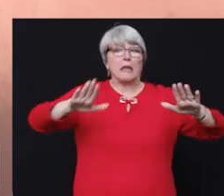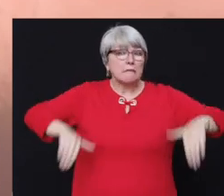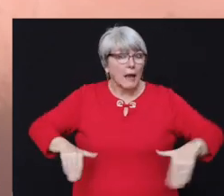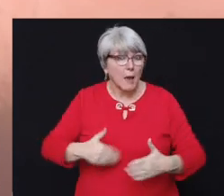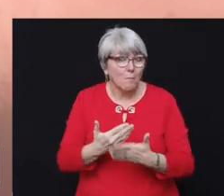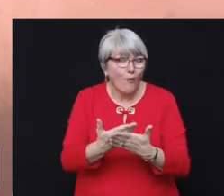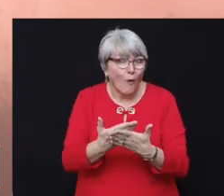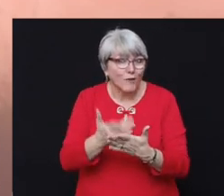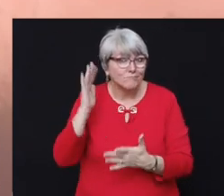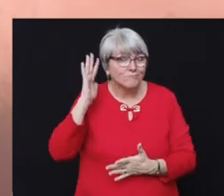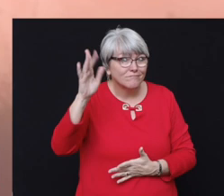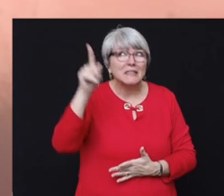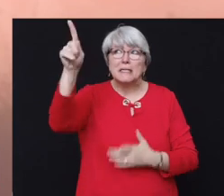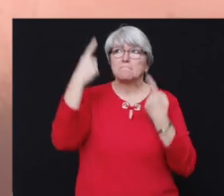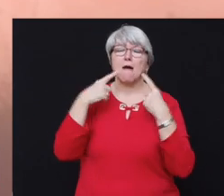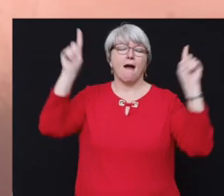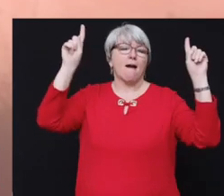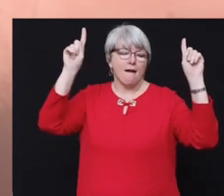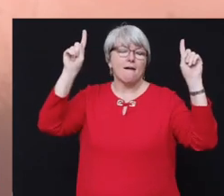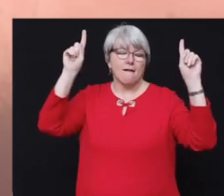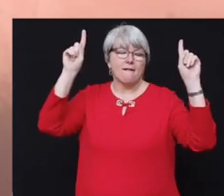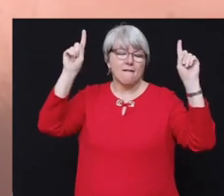unborn, he has done it.